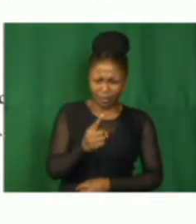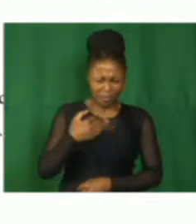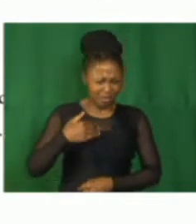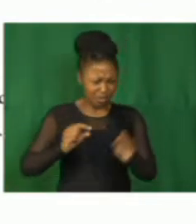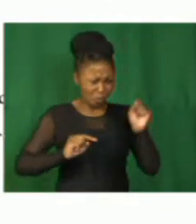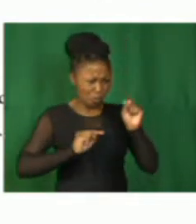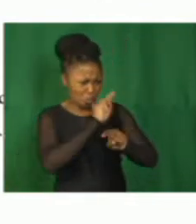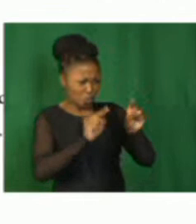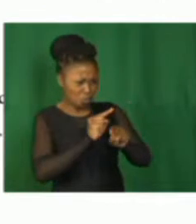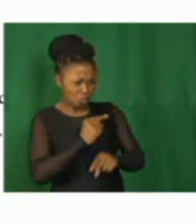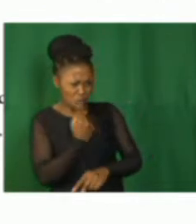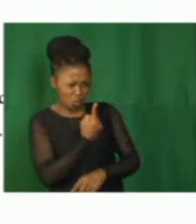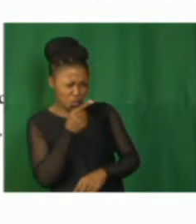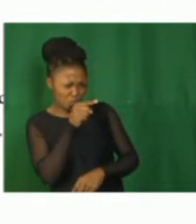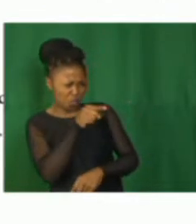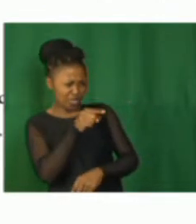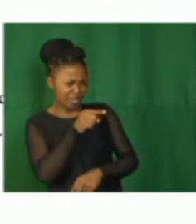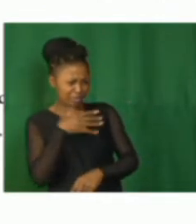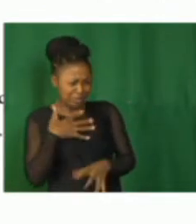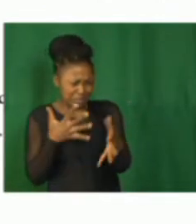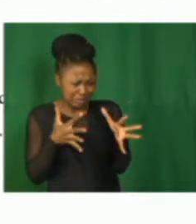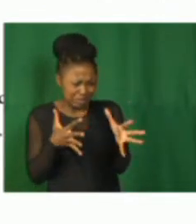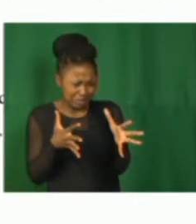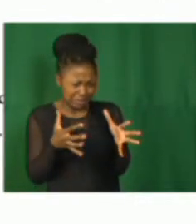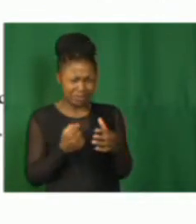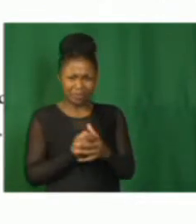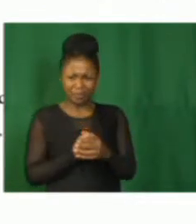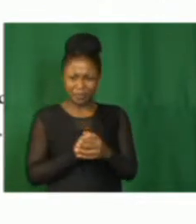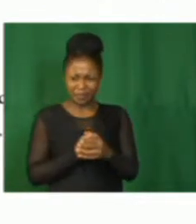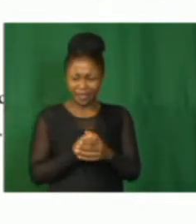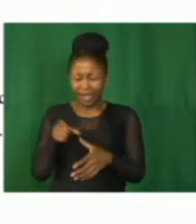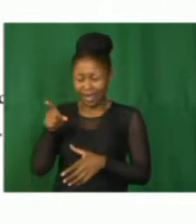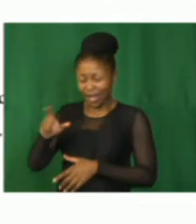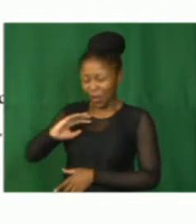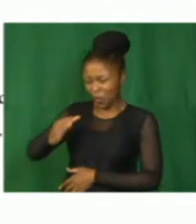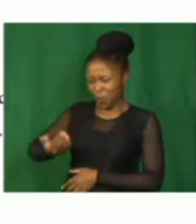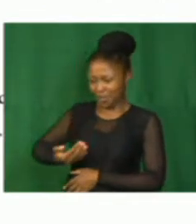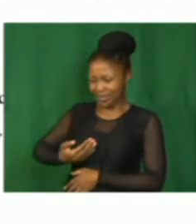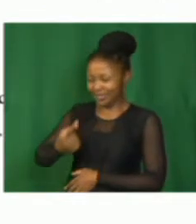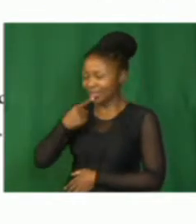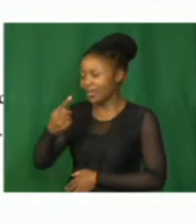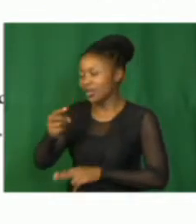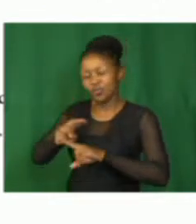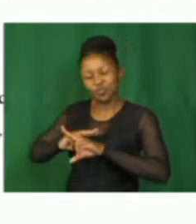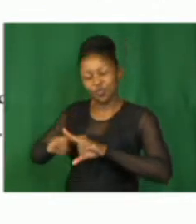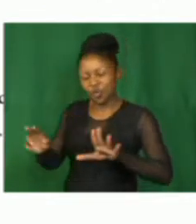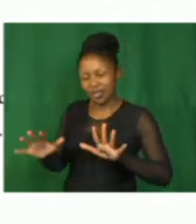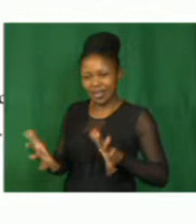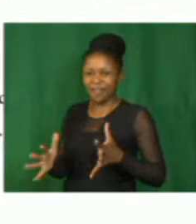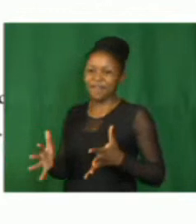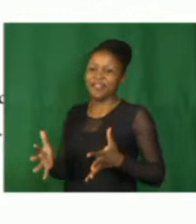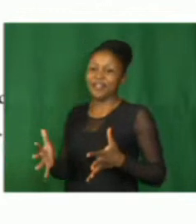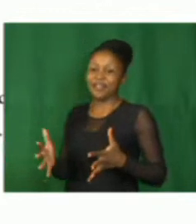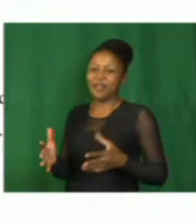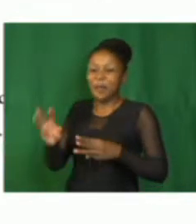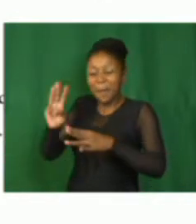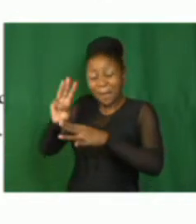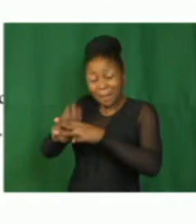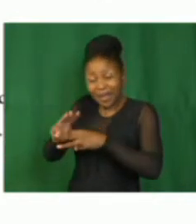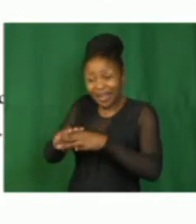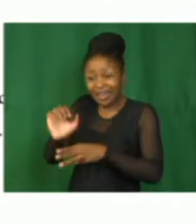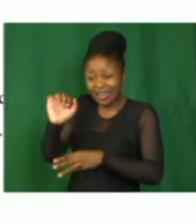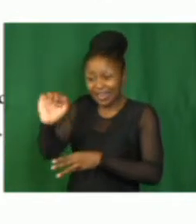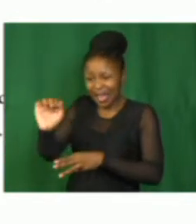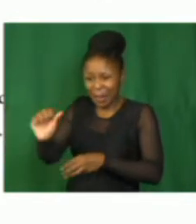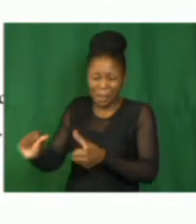in a voice full of fear. Don't be afraid, little one, she said. Your mother will be back soon. She asked me to